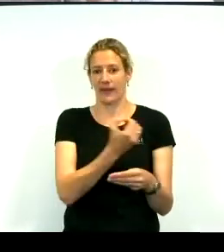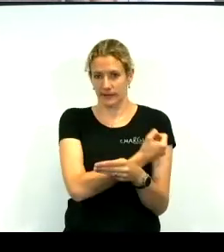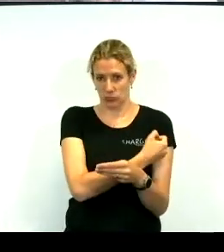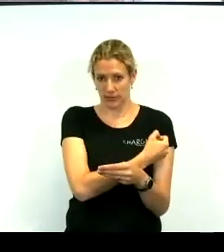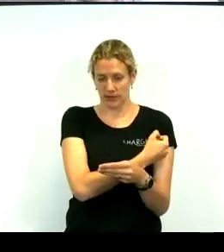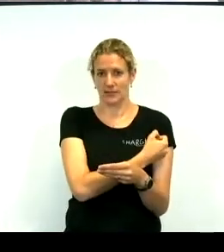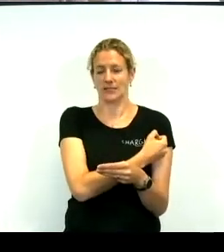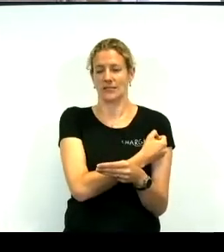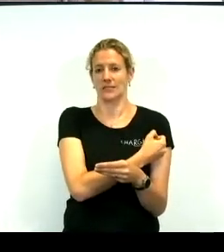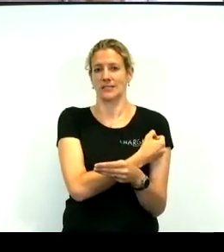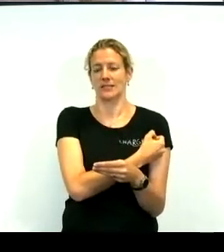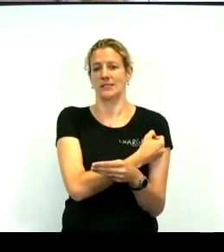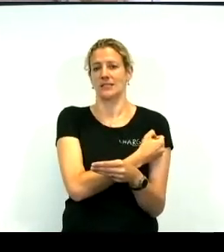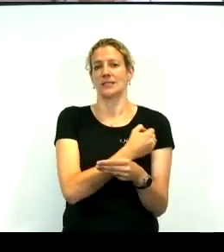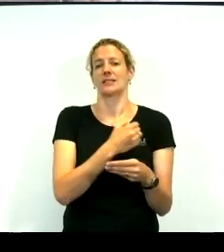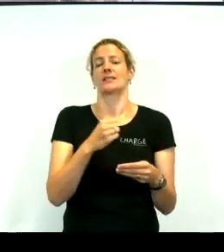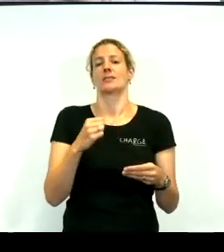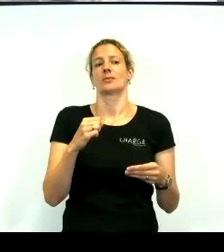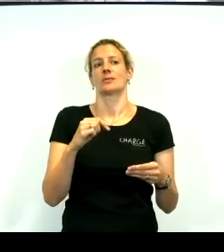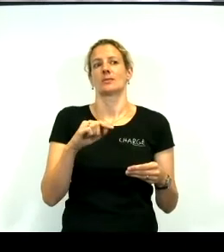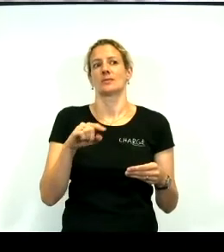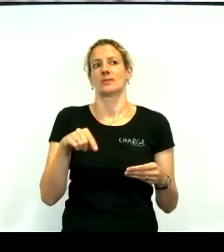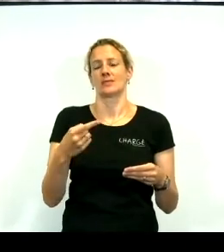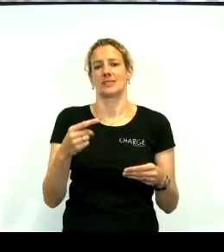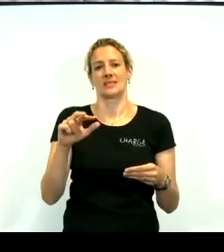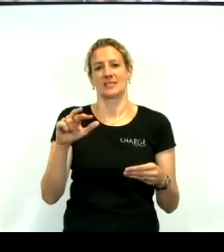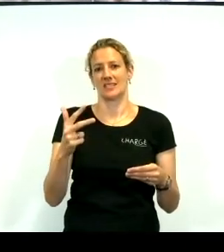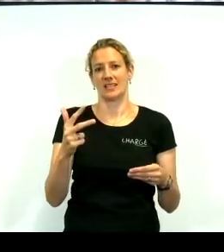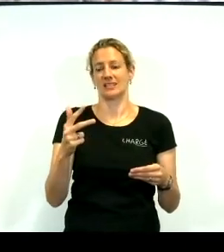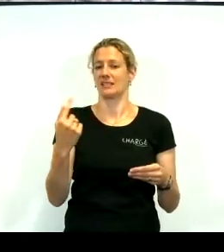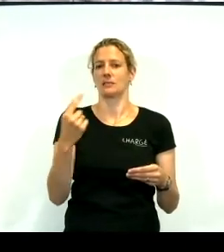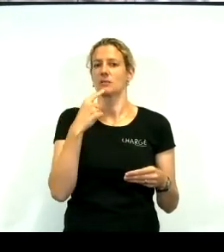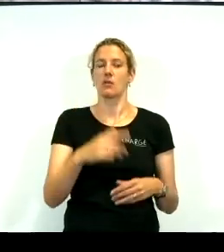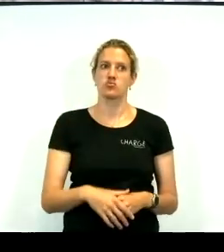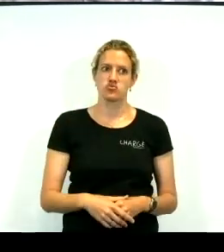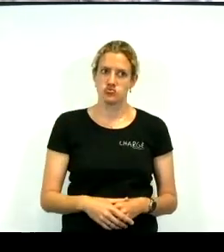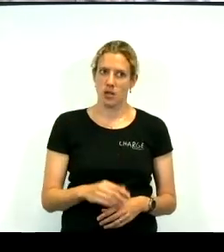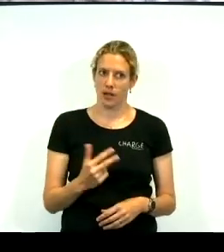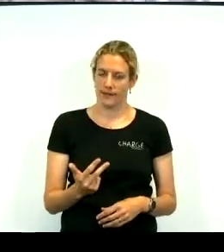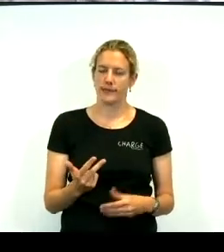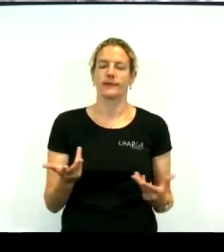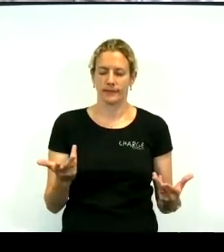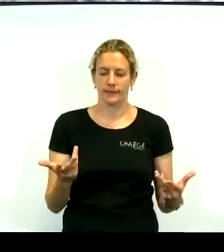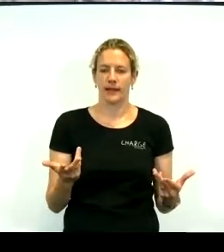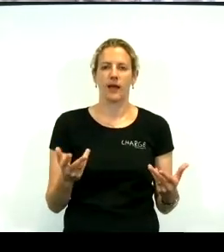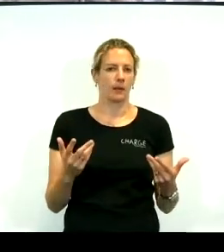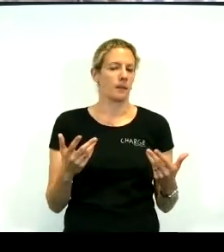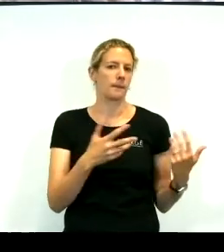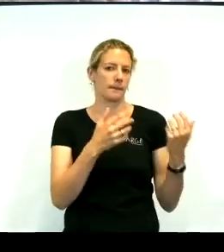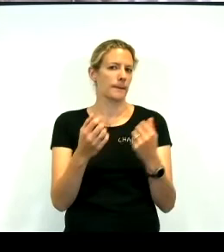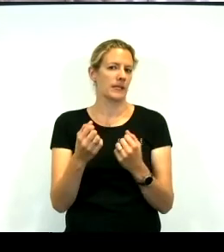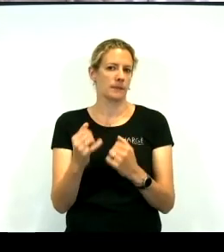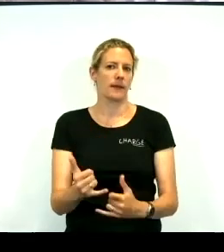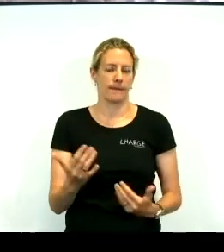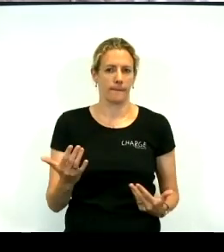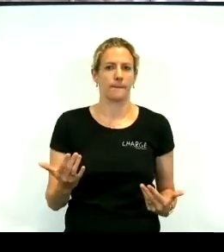third one and he was just, oh my word, 3. So, yeah. But his COVID vaccination, he didn't